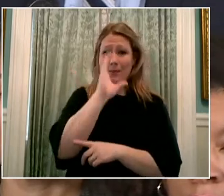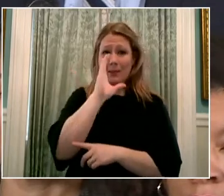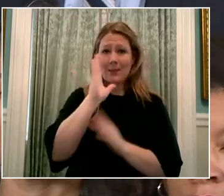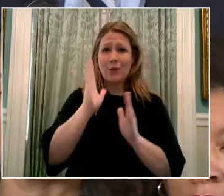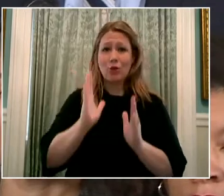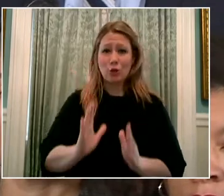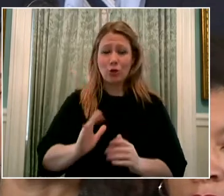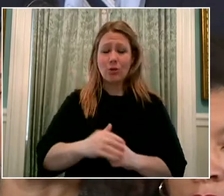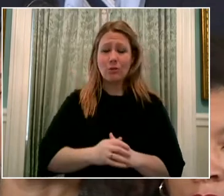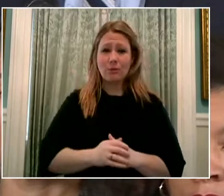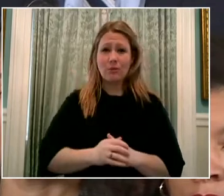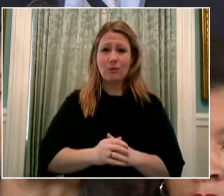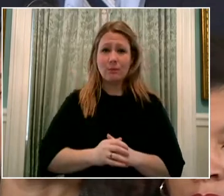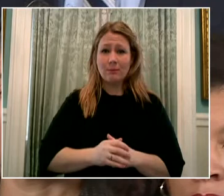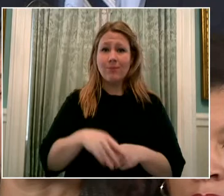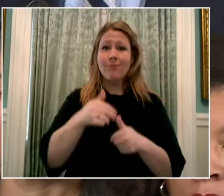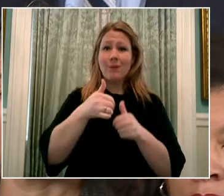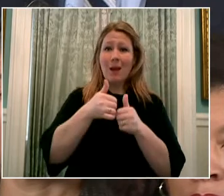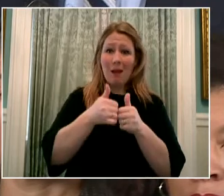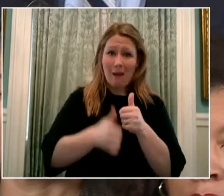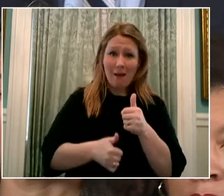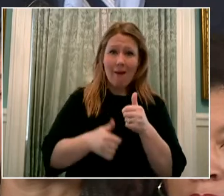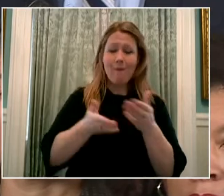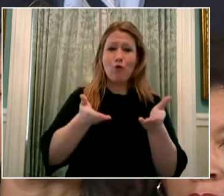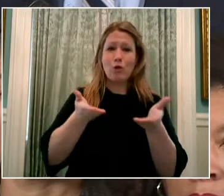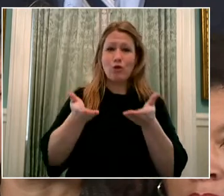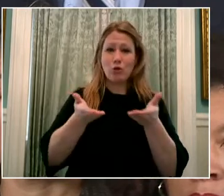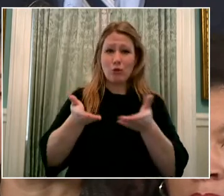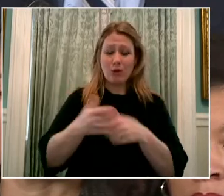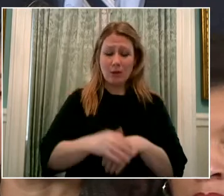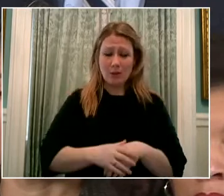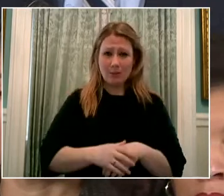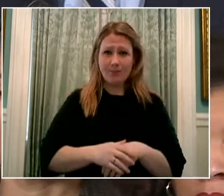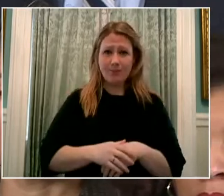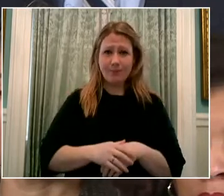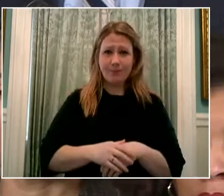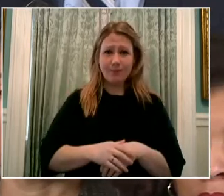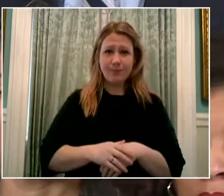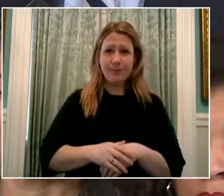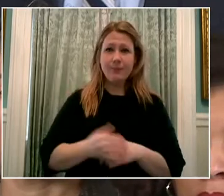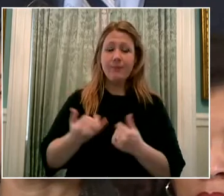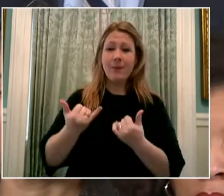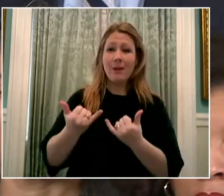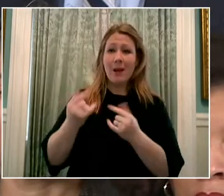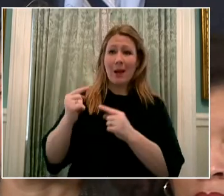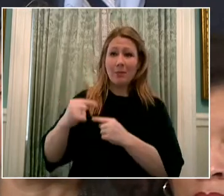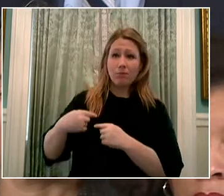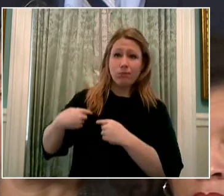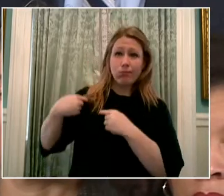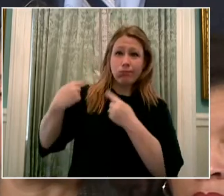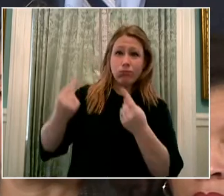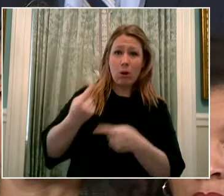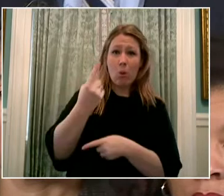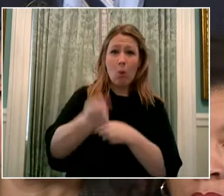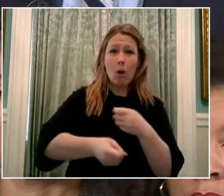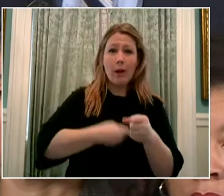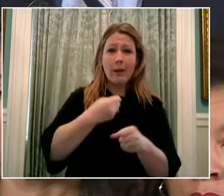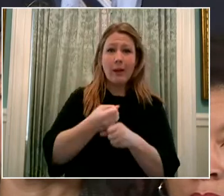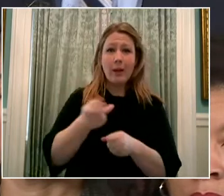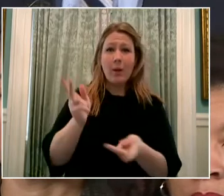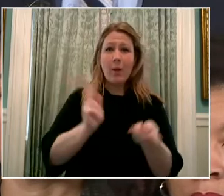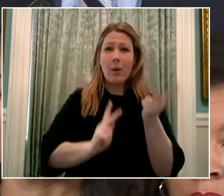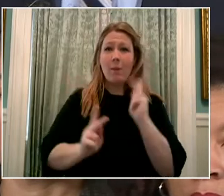said that for almost a year now, people are still asking the question, why are we